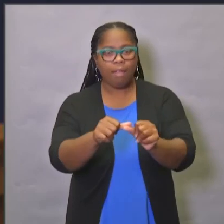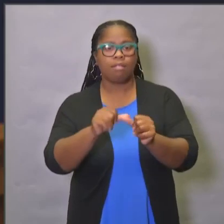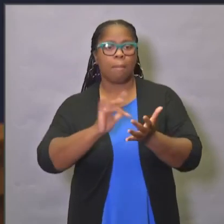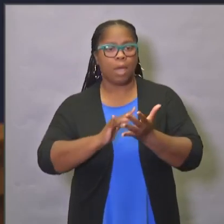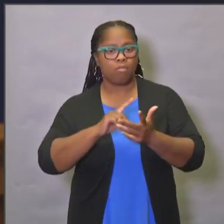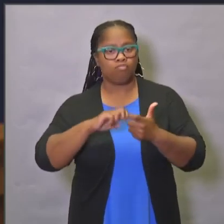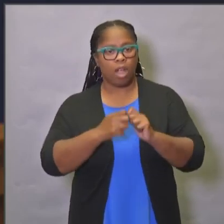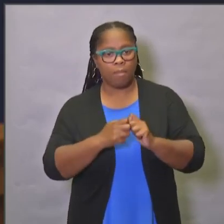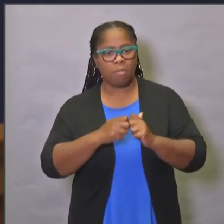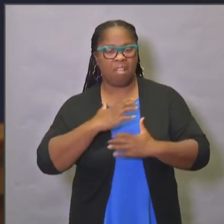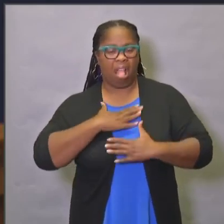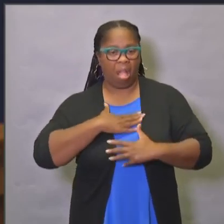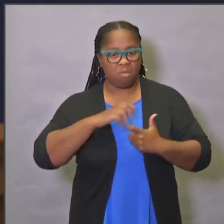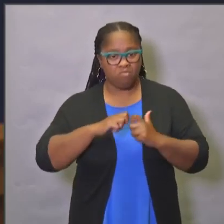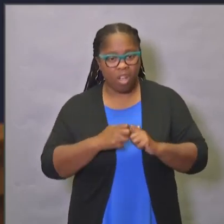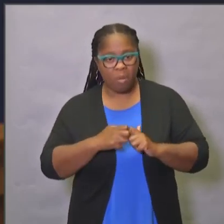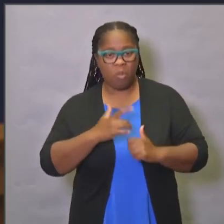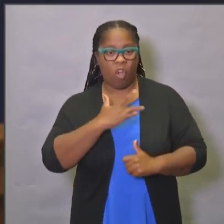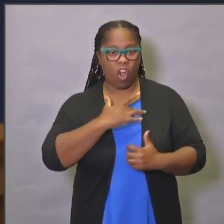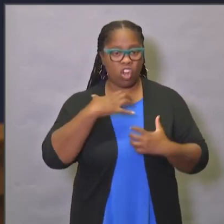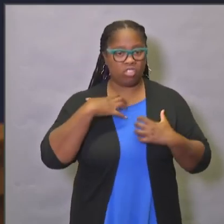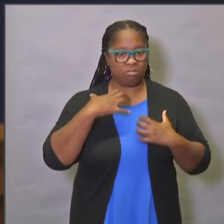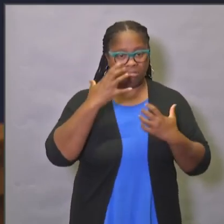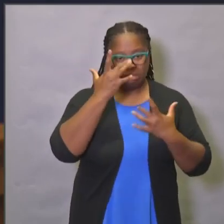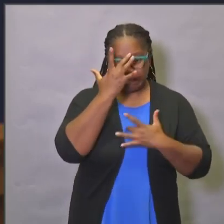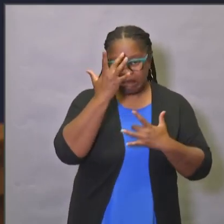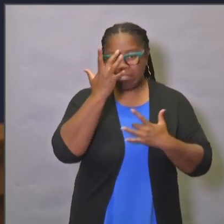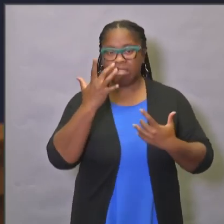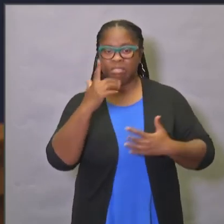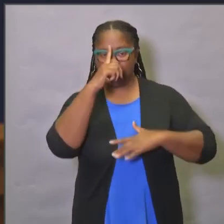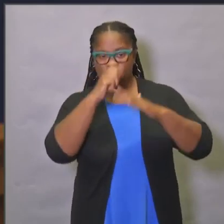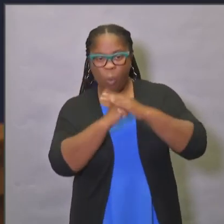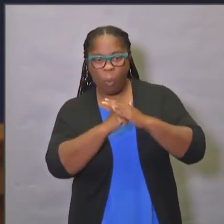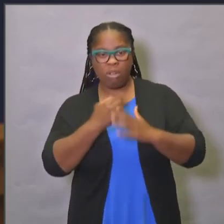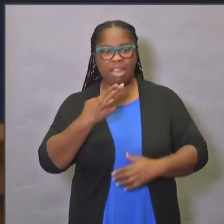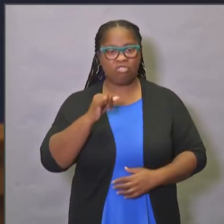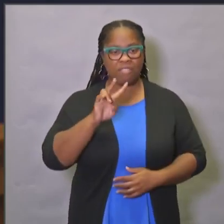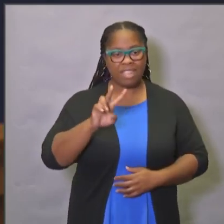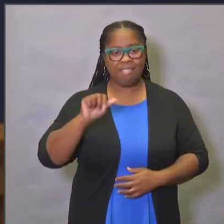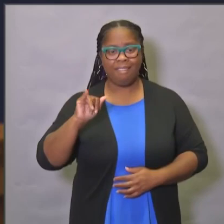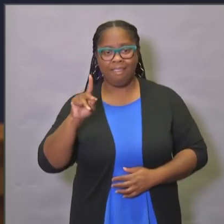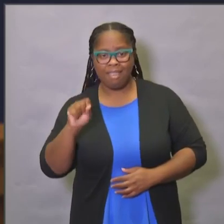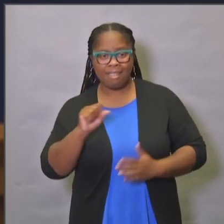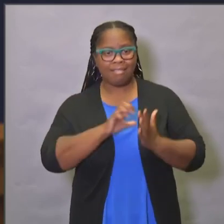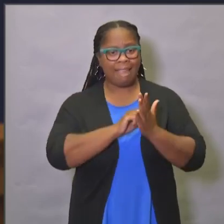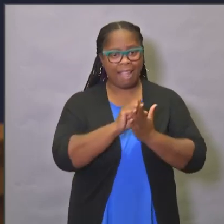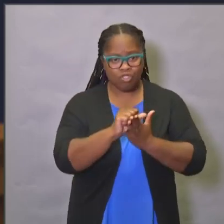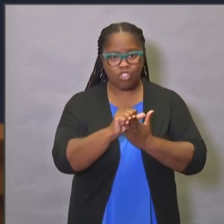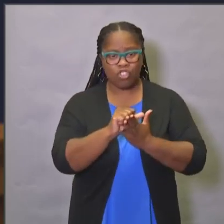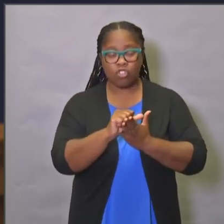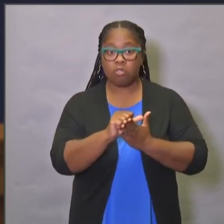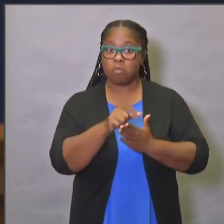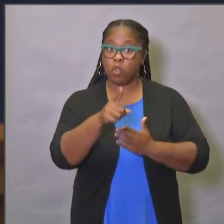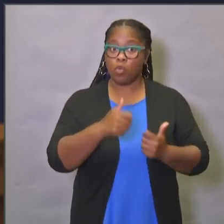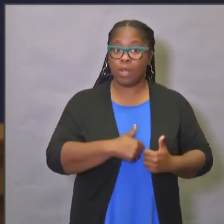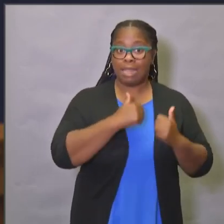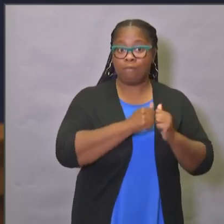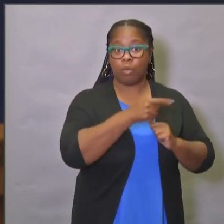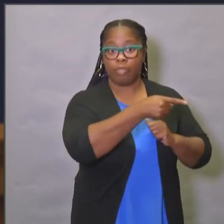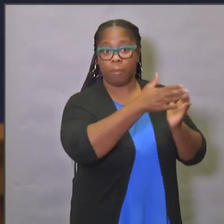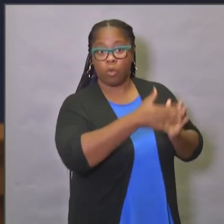stroke, diabetes, HIV/AIDS, or cancer, live with or care for someone who is more likely to have